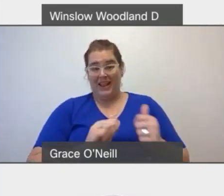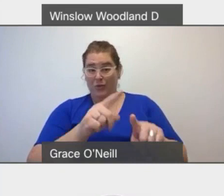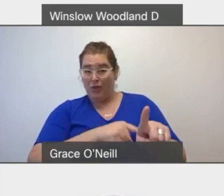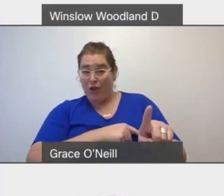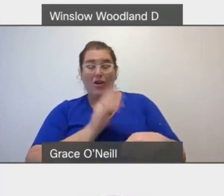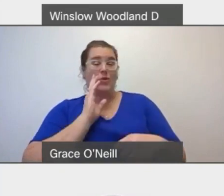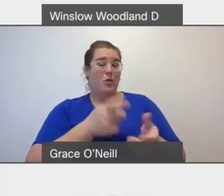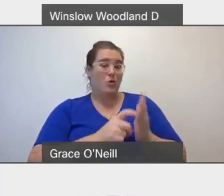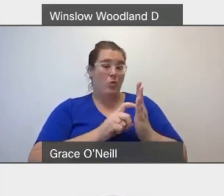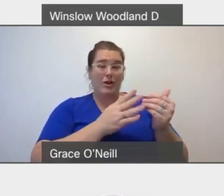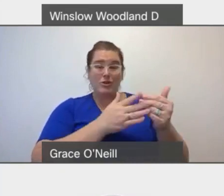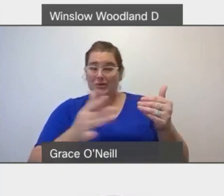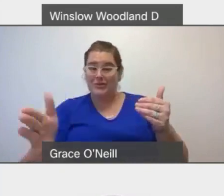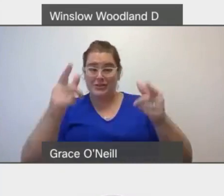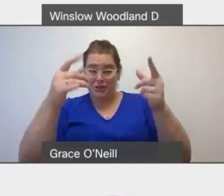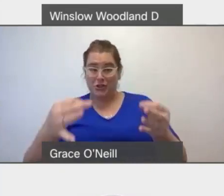far.